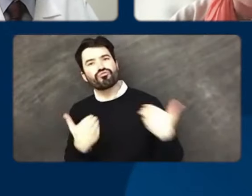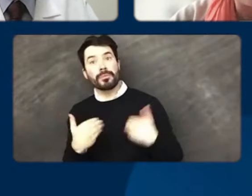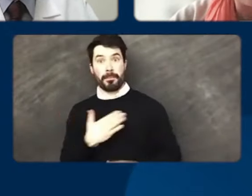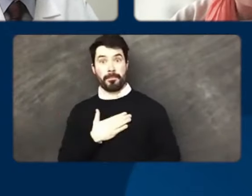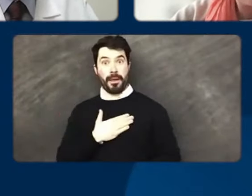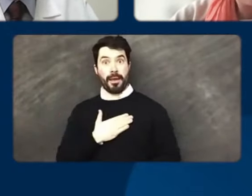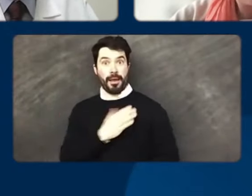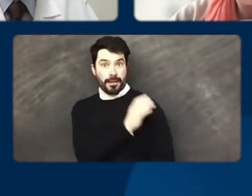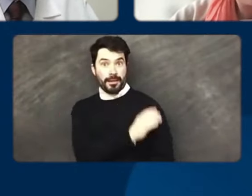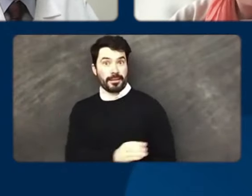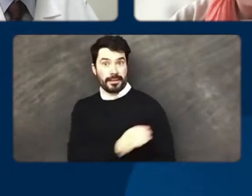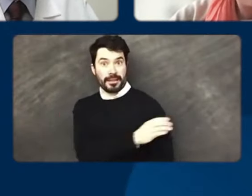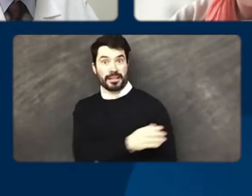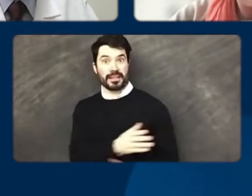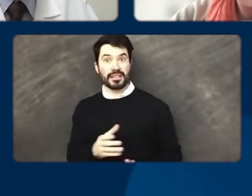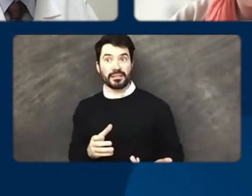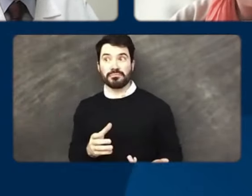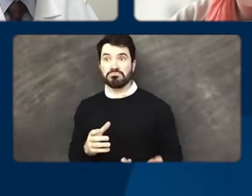been that.